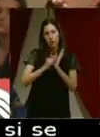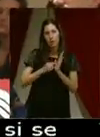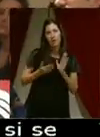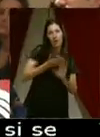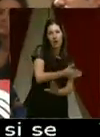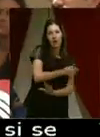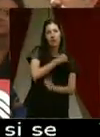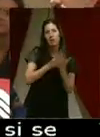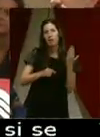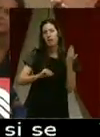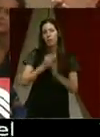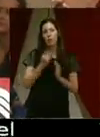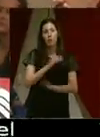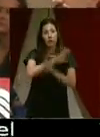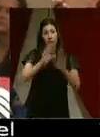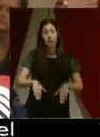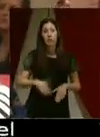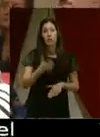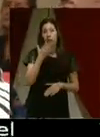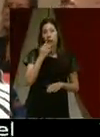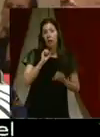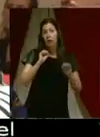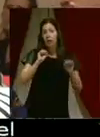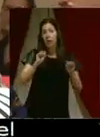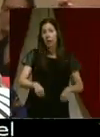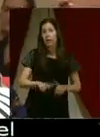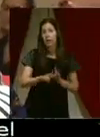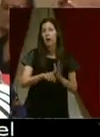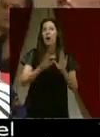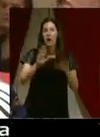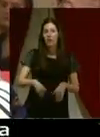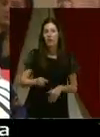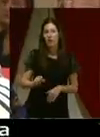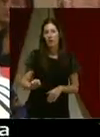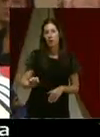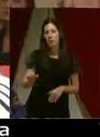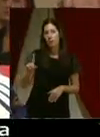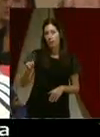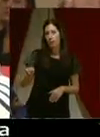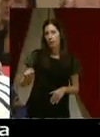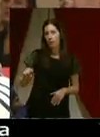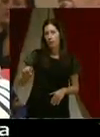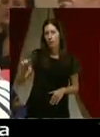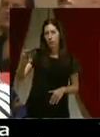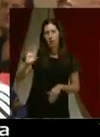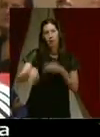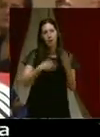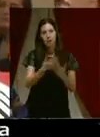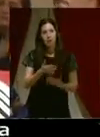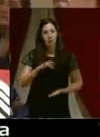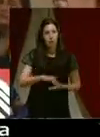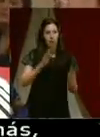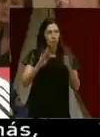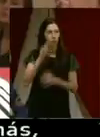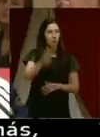as a requirement when it comes to designing the final product. The more you delay it in the process, it becomes